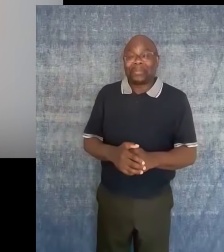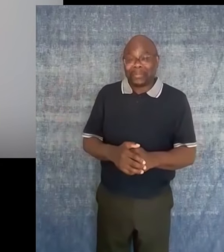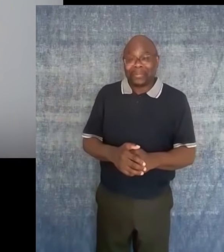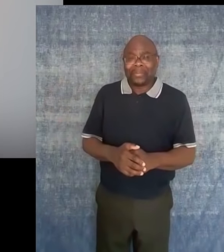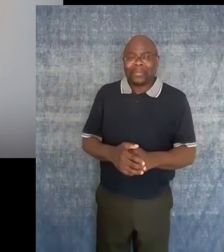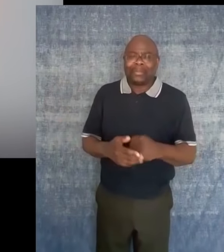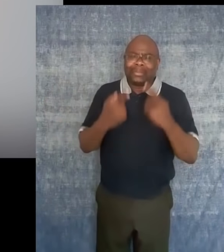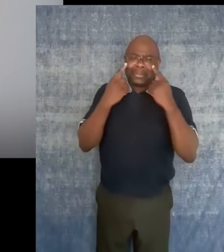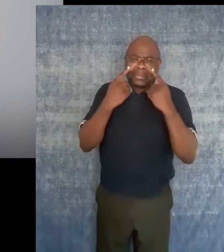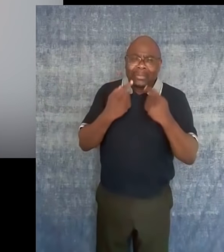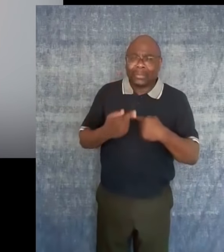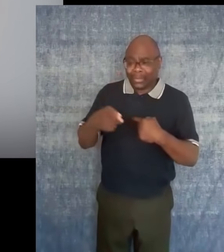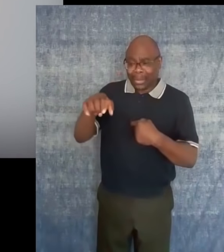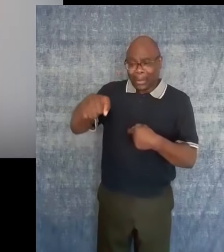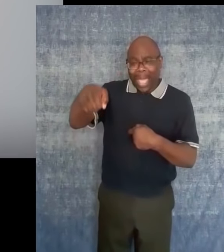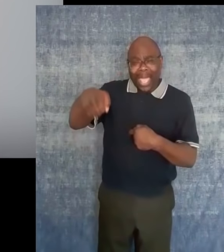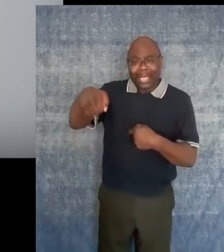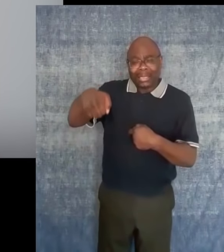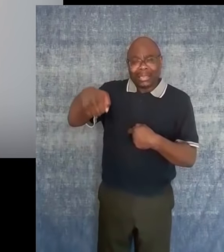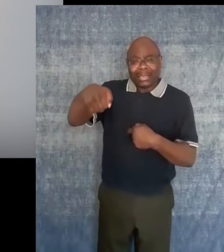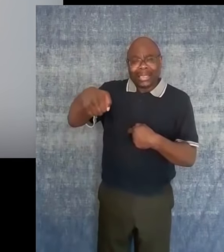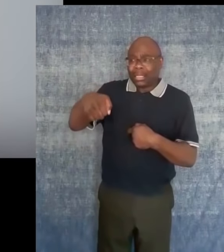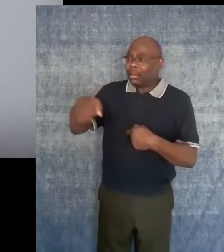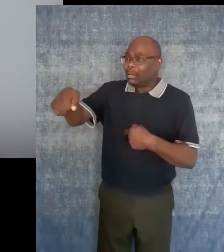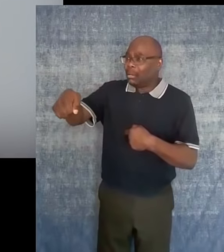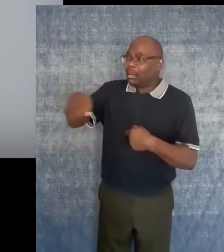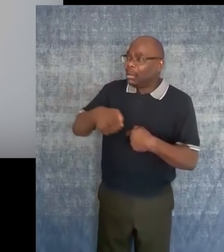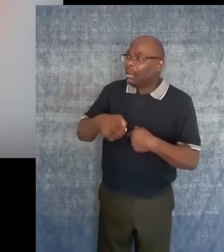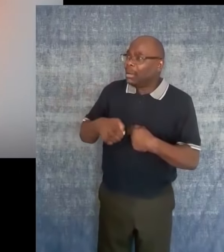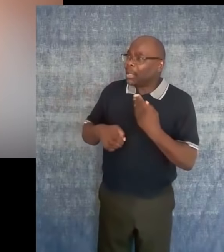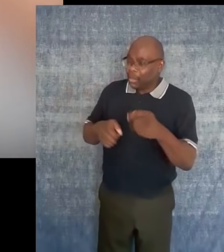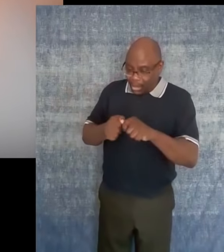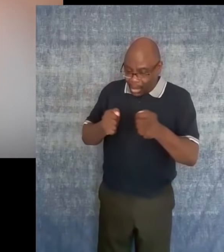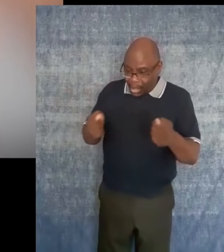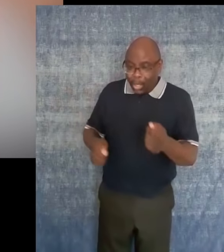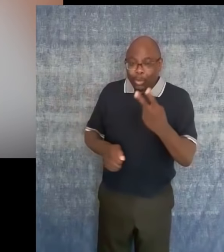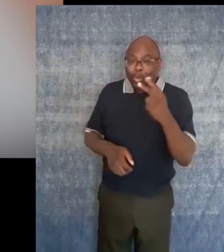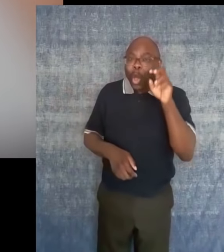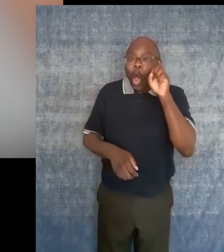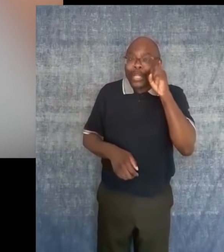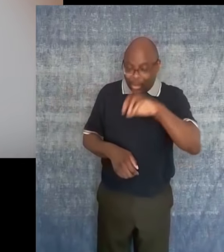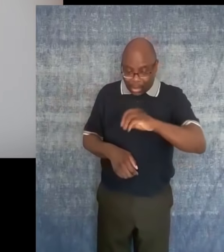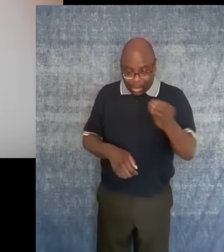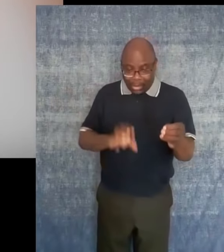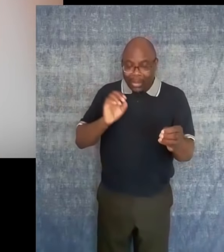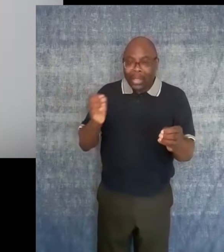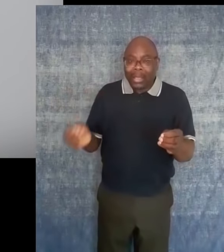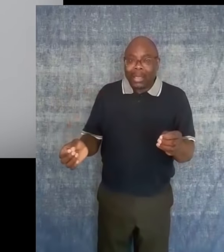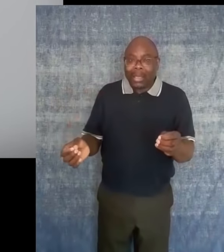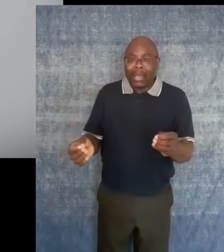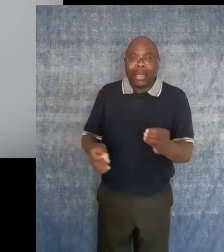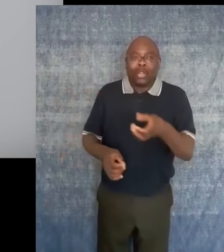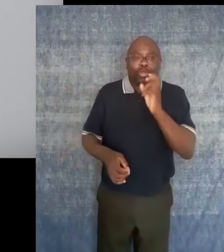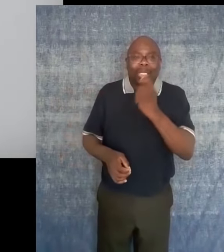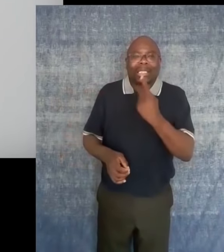And he brought in a bag. And in that bag was two oranges, tin of